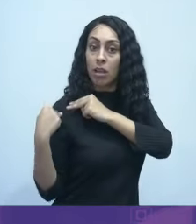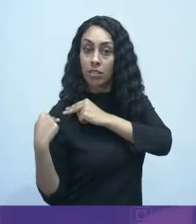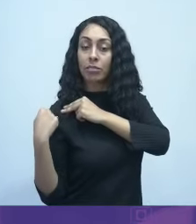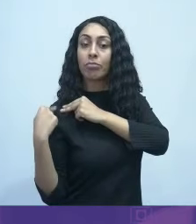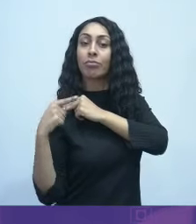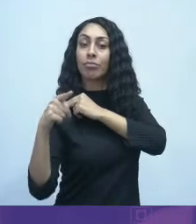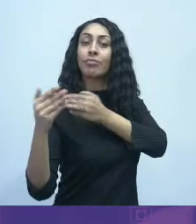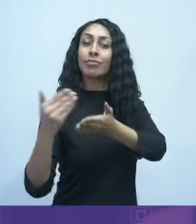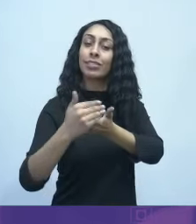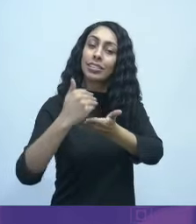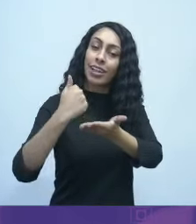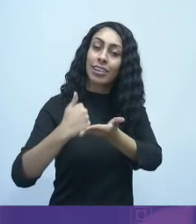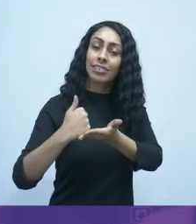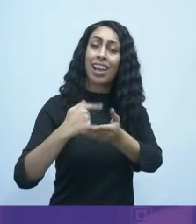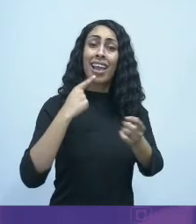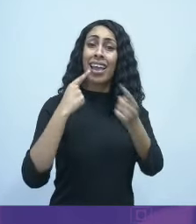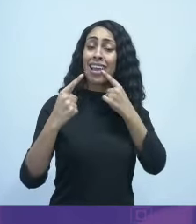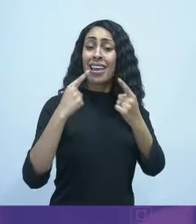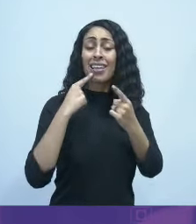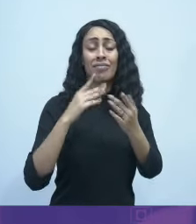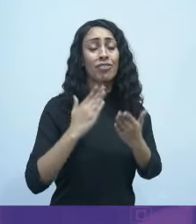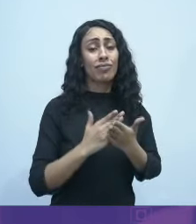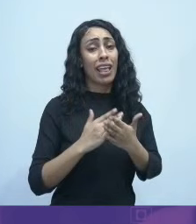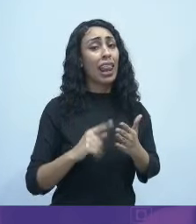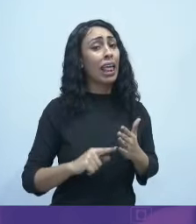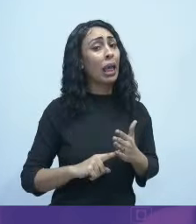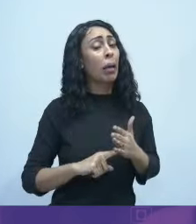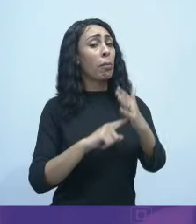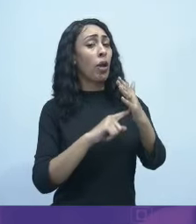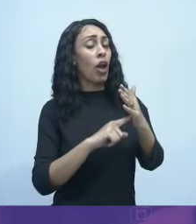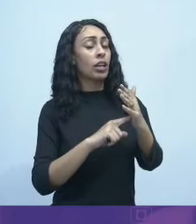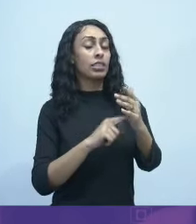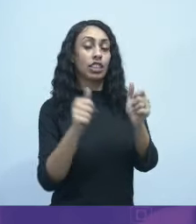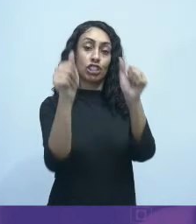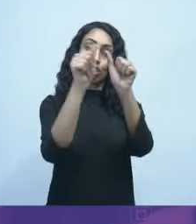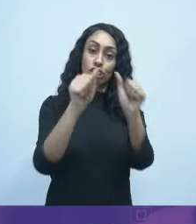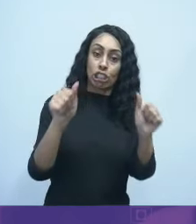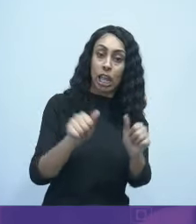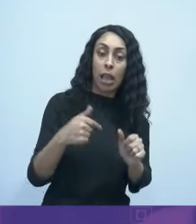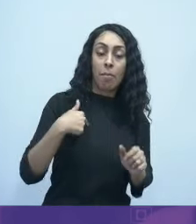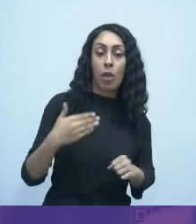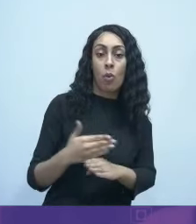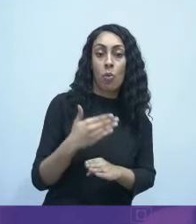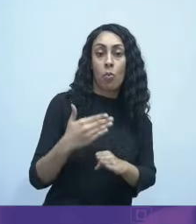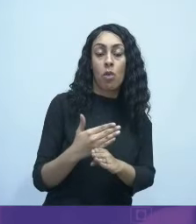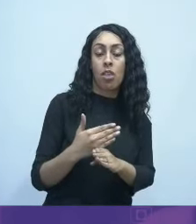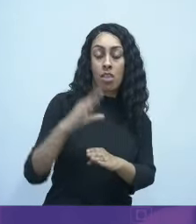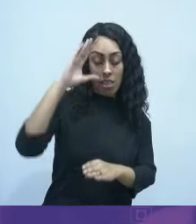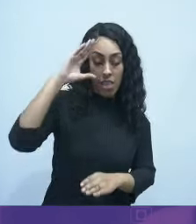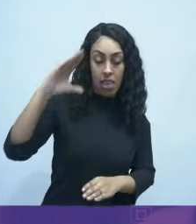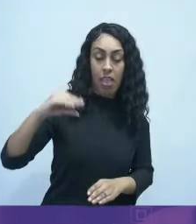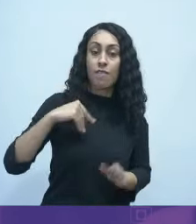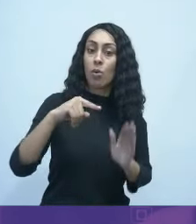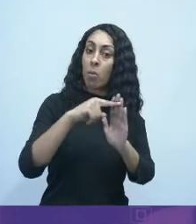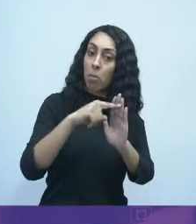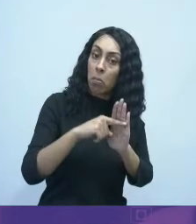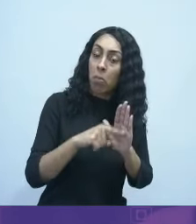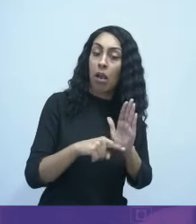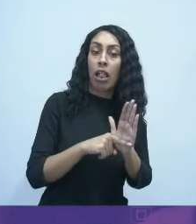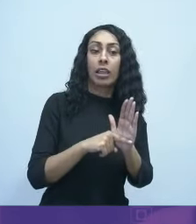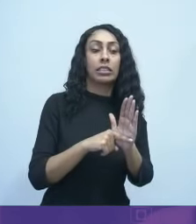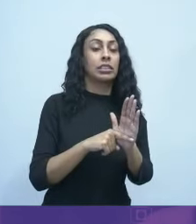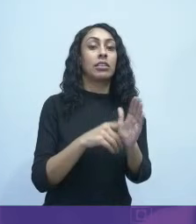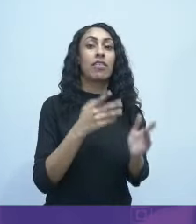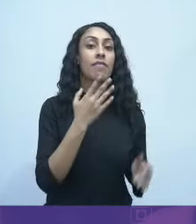sector. The data is also really important in shaping our work as a policy maker, so it informs our policy work around equality